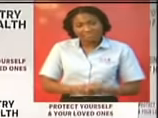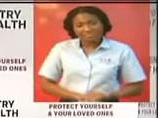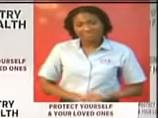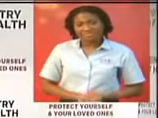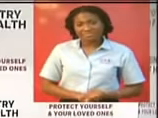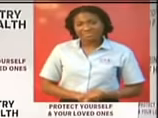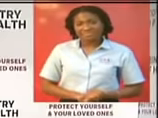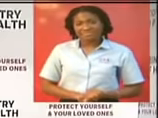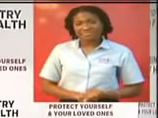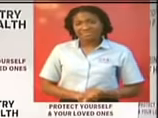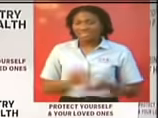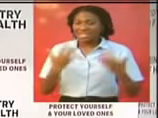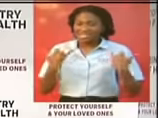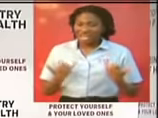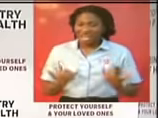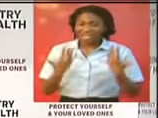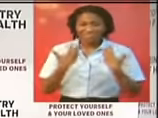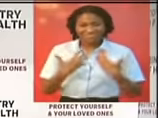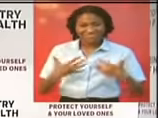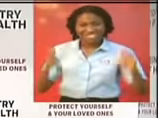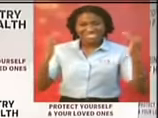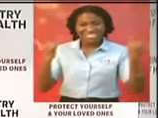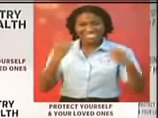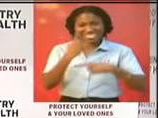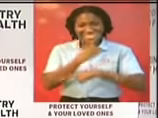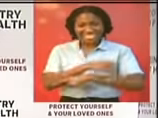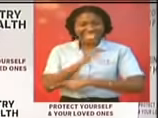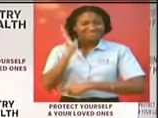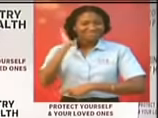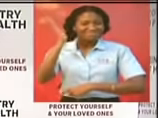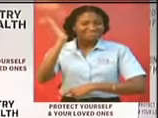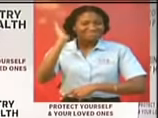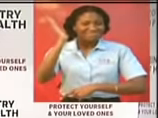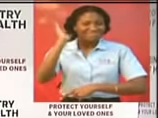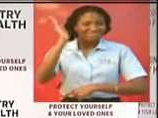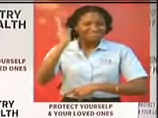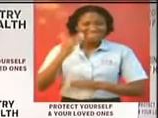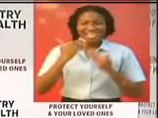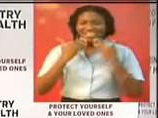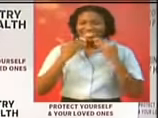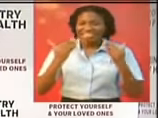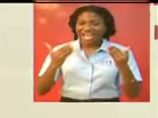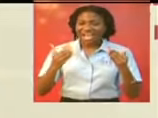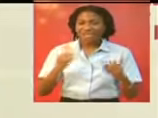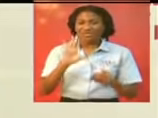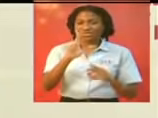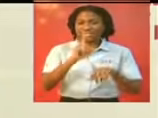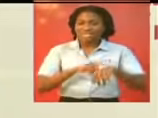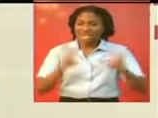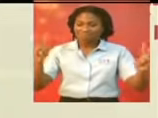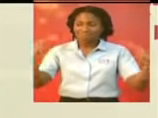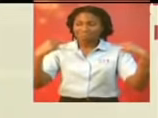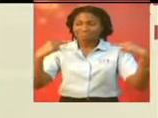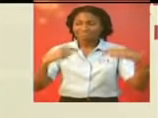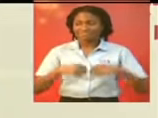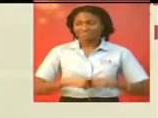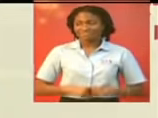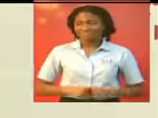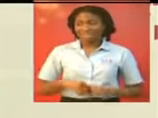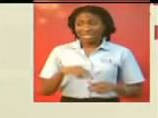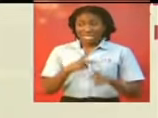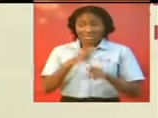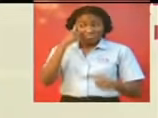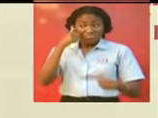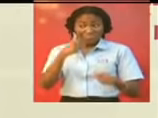Ladies and gentlemen, we have come to the end of today's media conference. Thank you for sharing your time with us. Please note